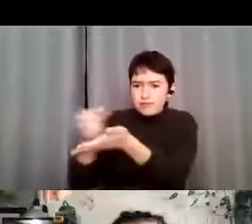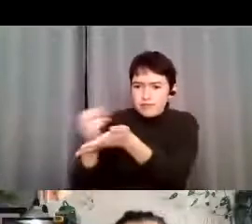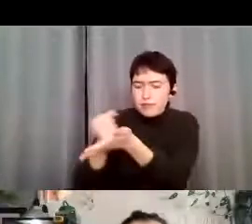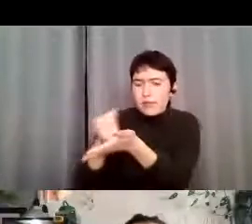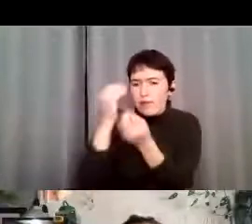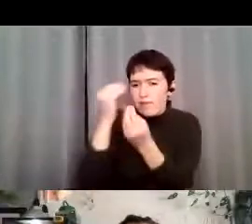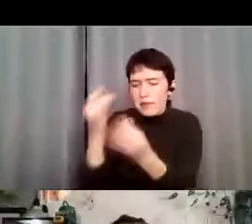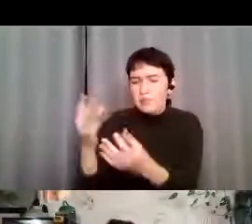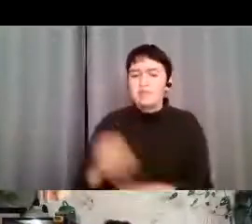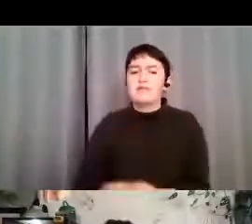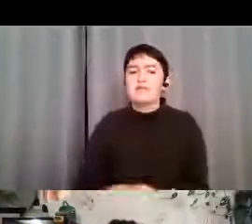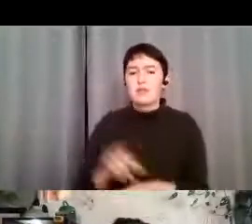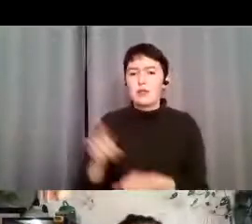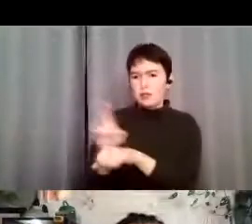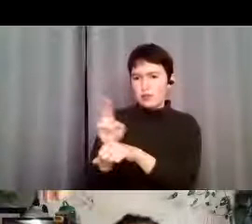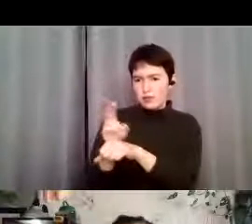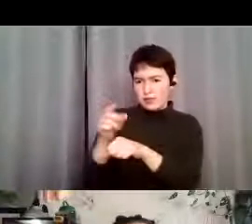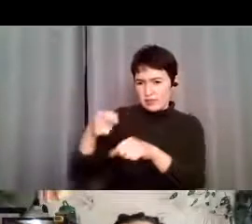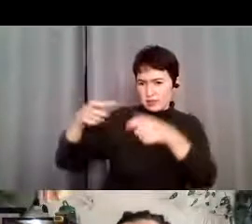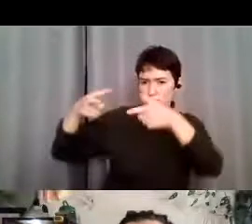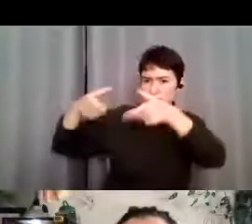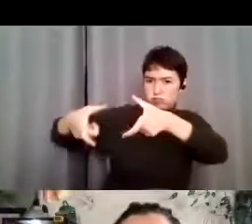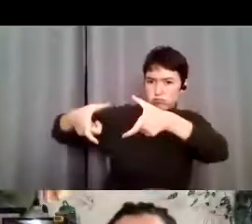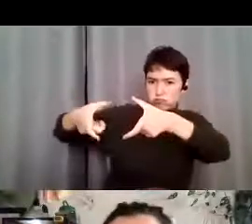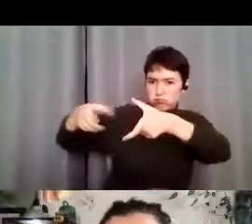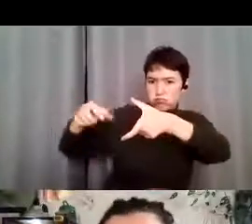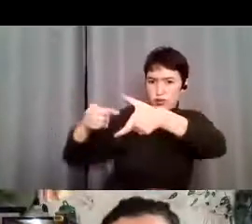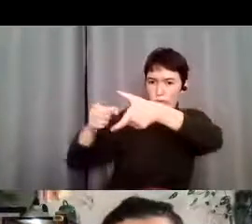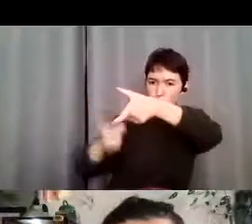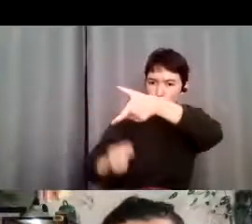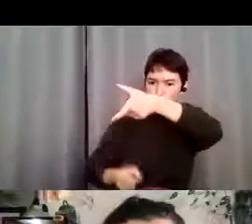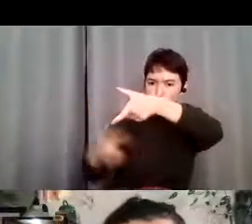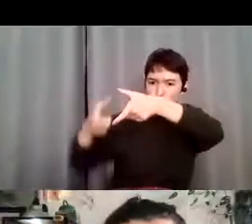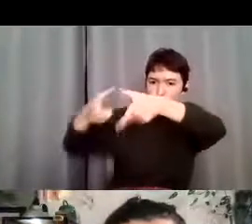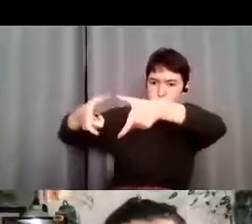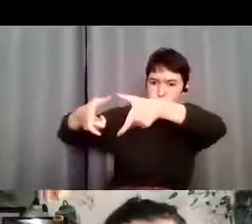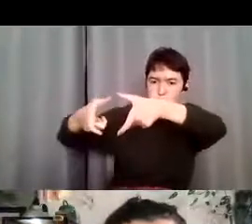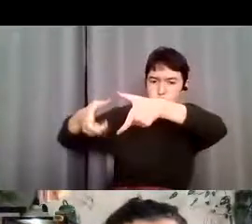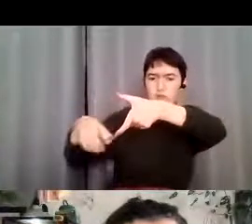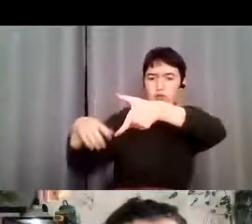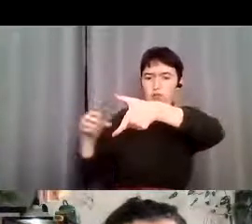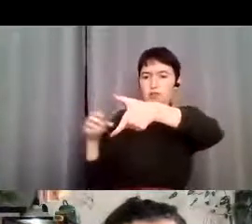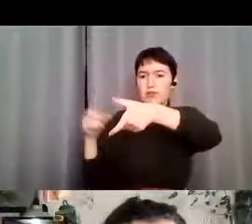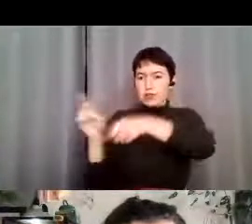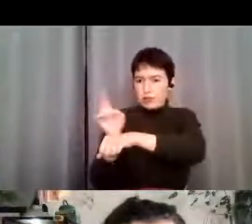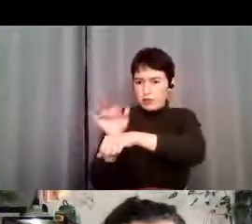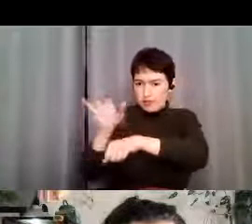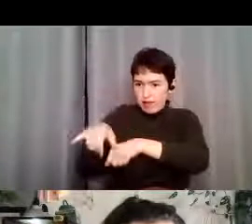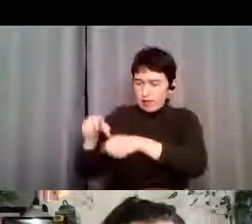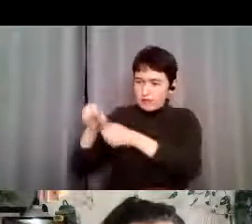dish, which is the communication dish, to beam all of that information back to planet